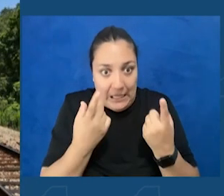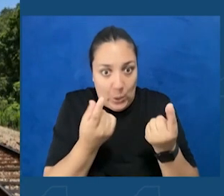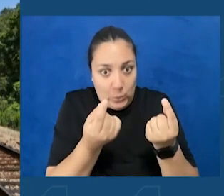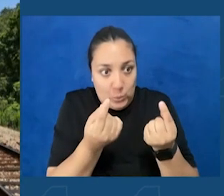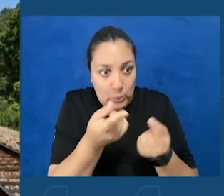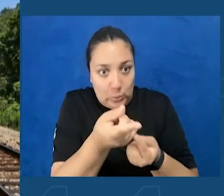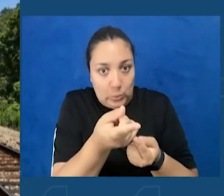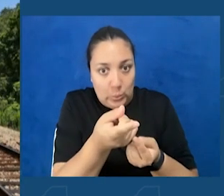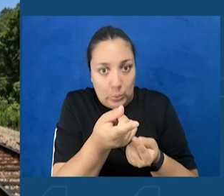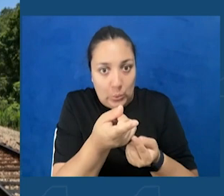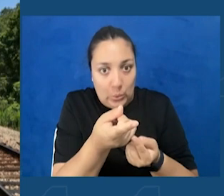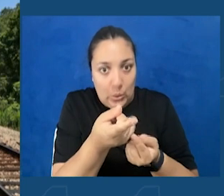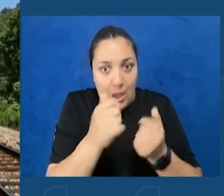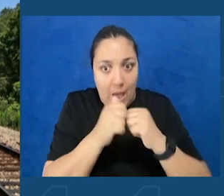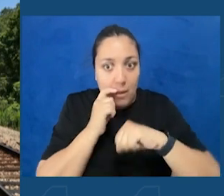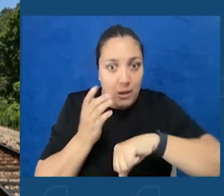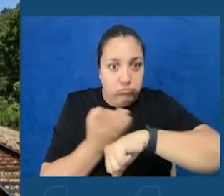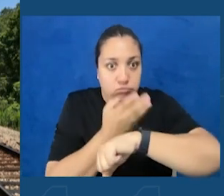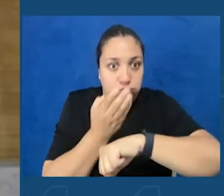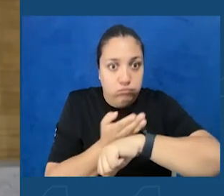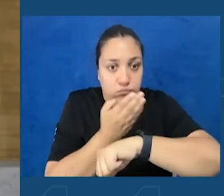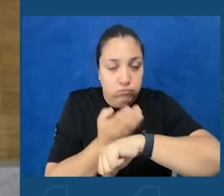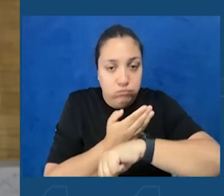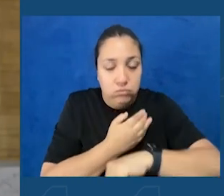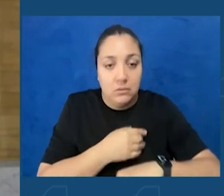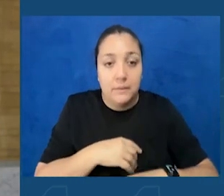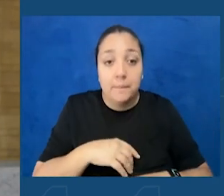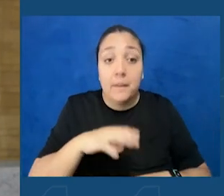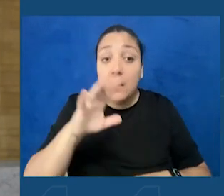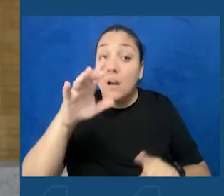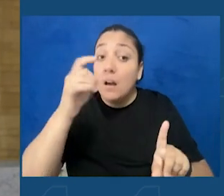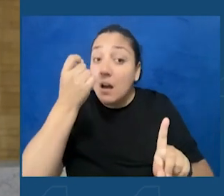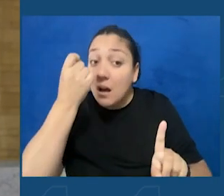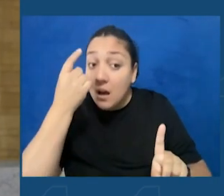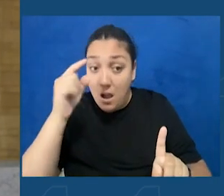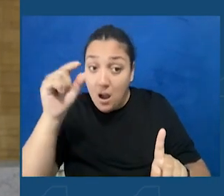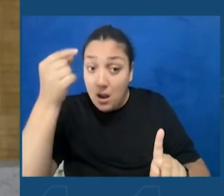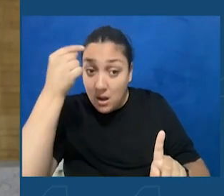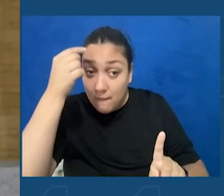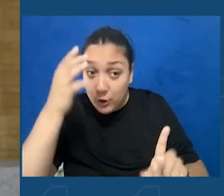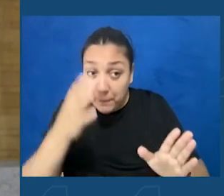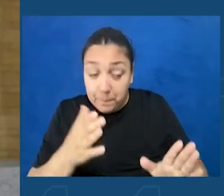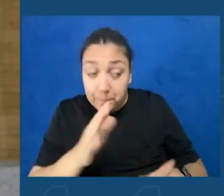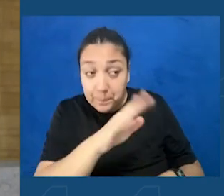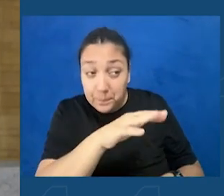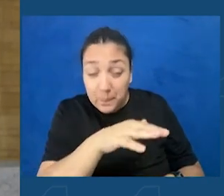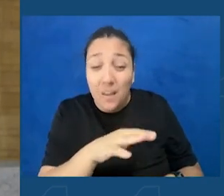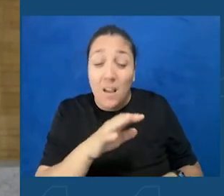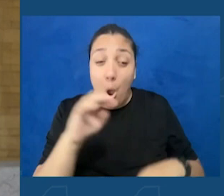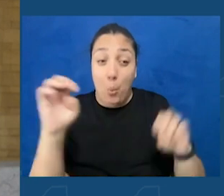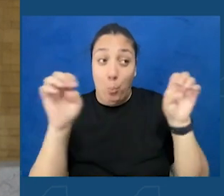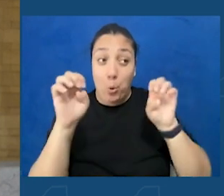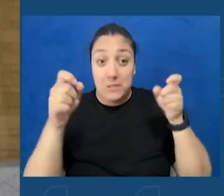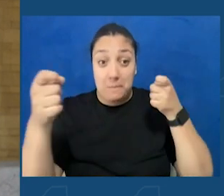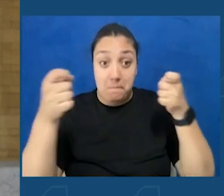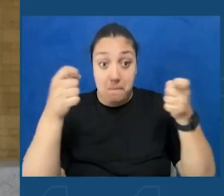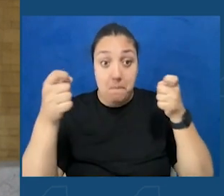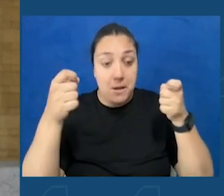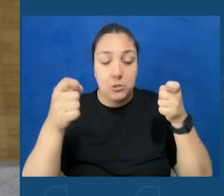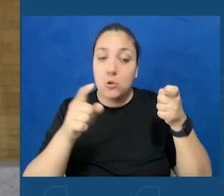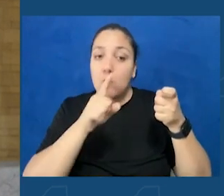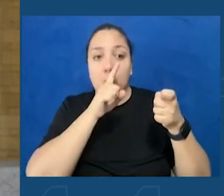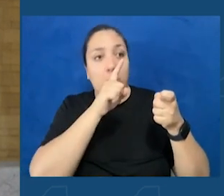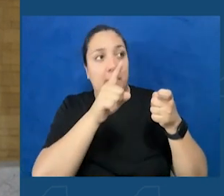Governor, emergency management has been one of the hallmarks of your governorship. Some of it is dictated by circumstance. We've